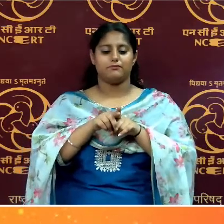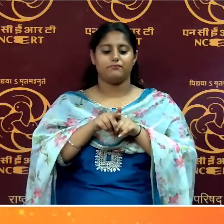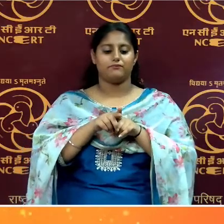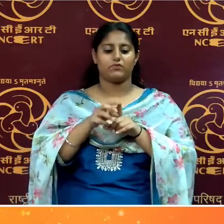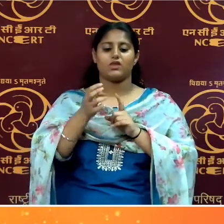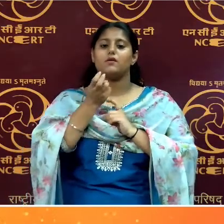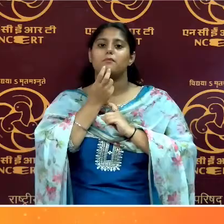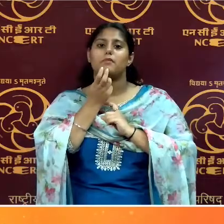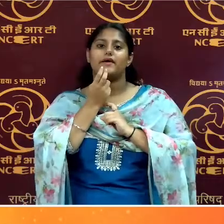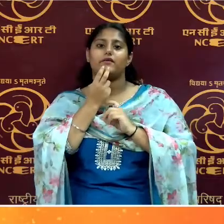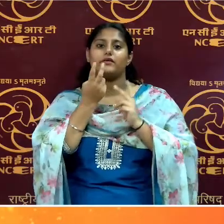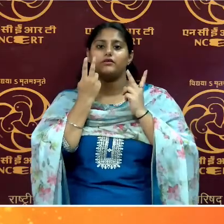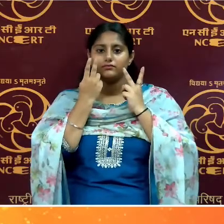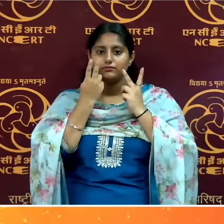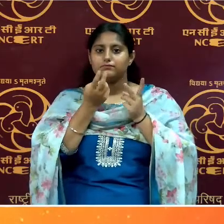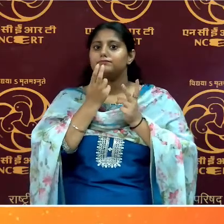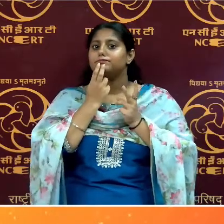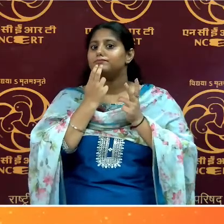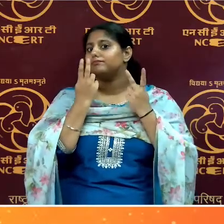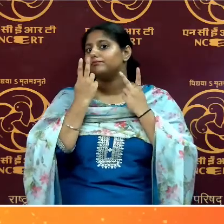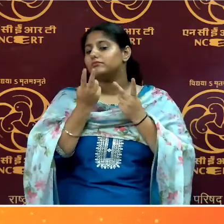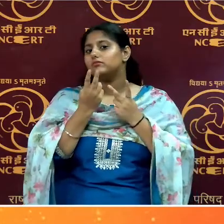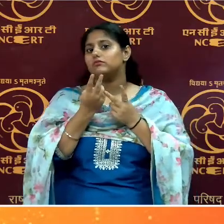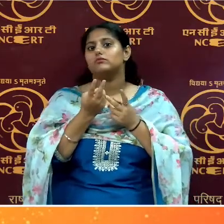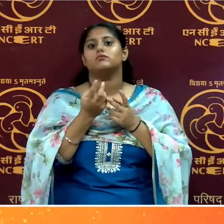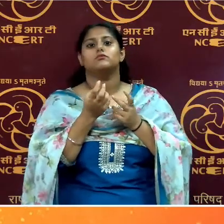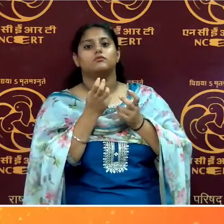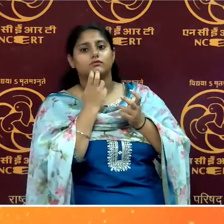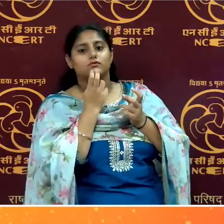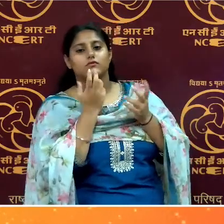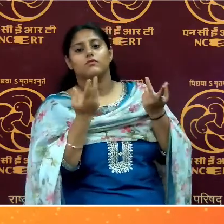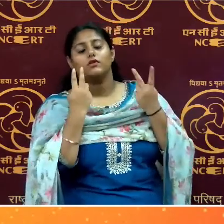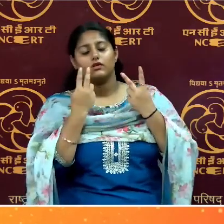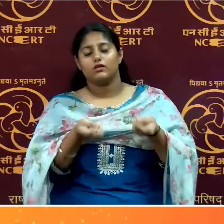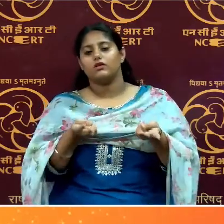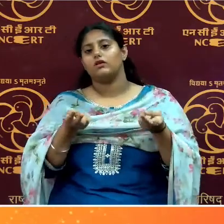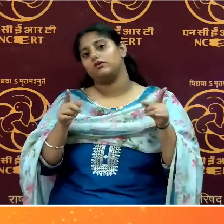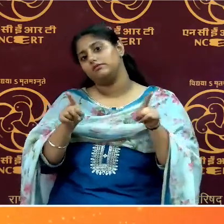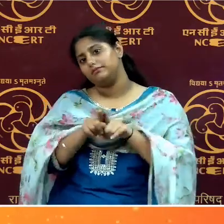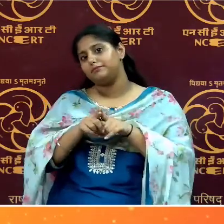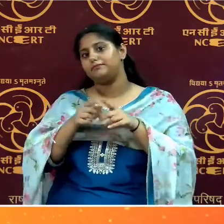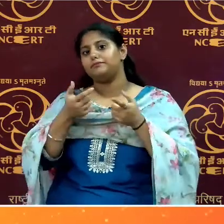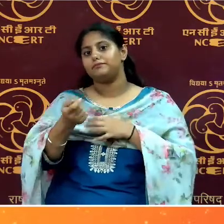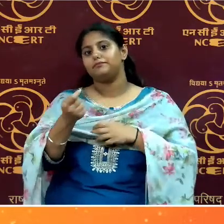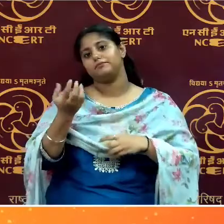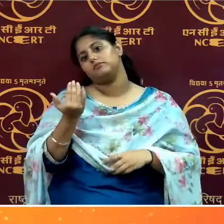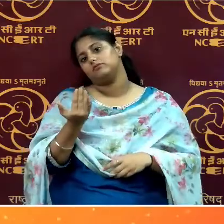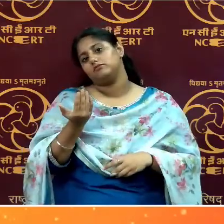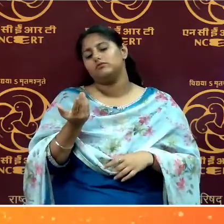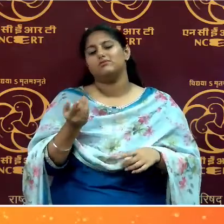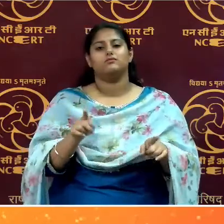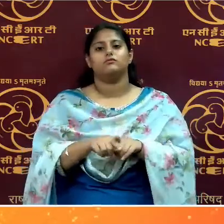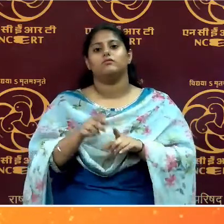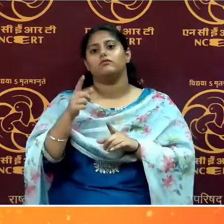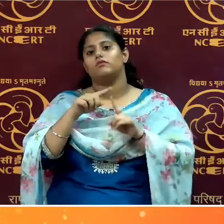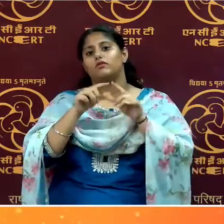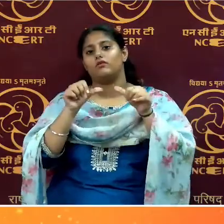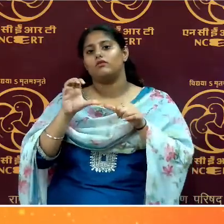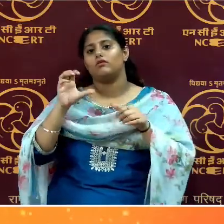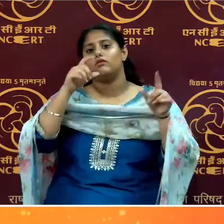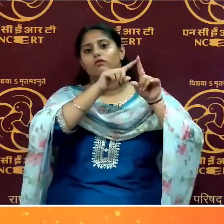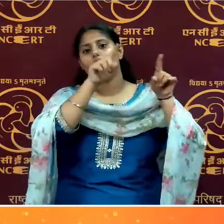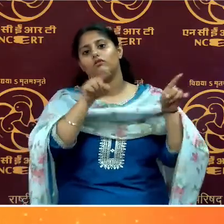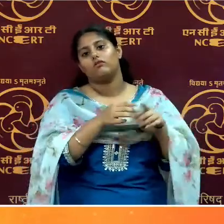devices. Like negative, positive charge, Yes, we need to yes. have it so that the device runs. So that's the reason also why if